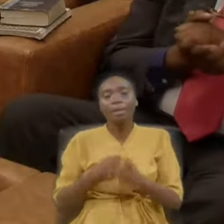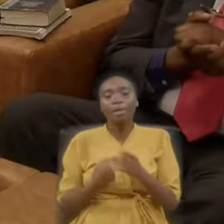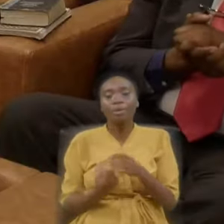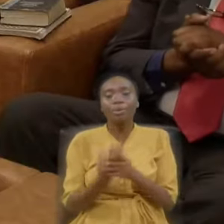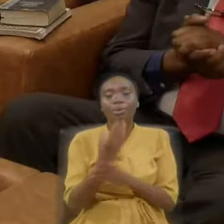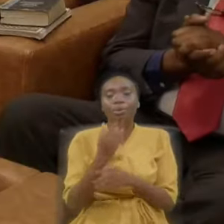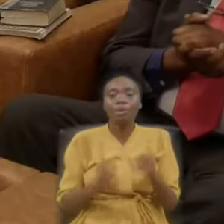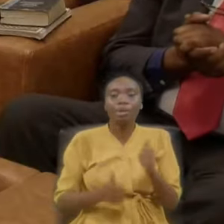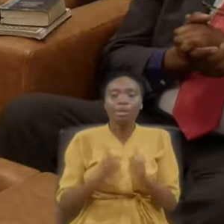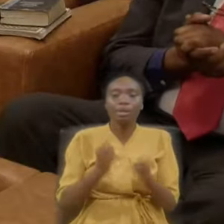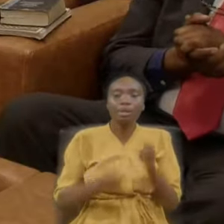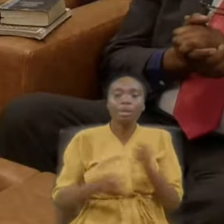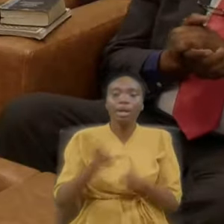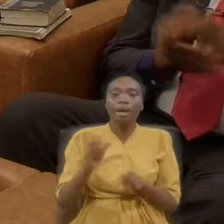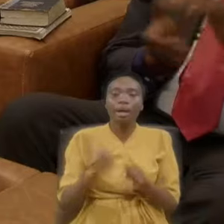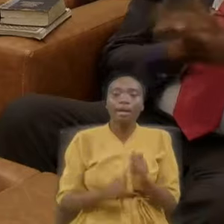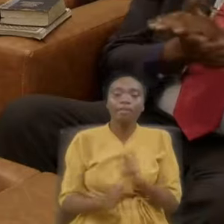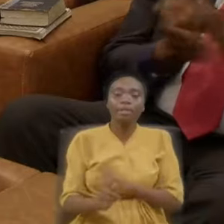day,